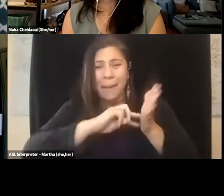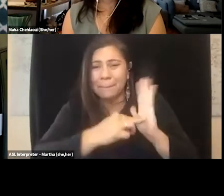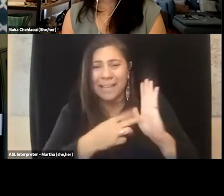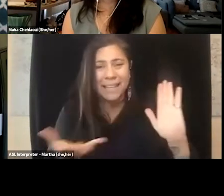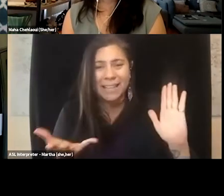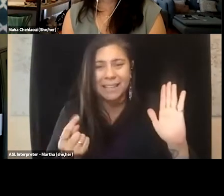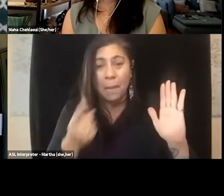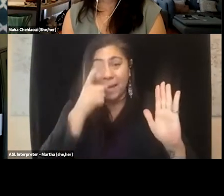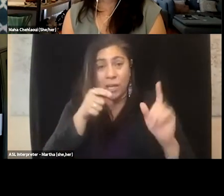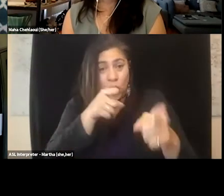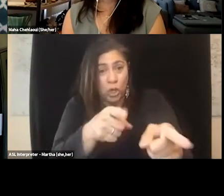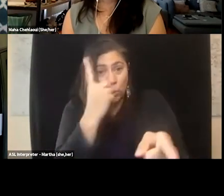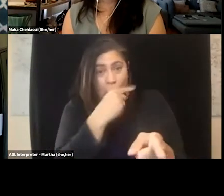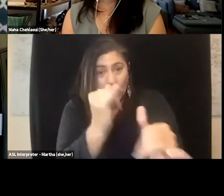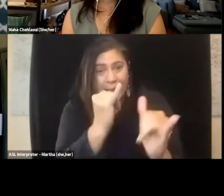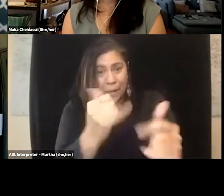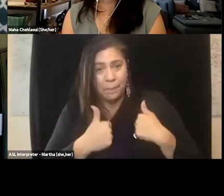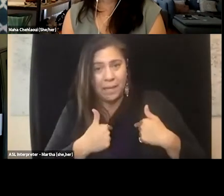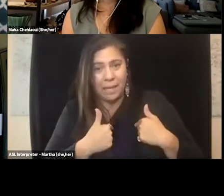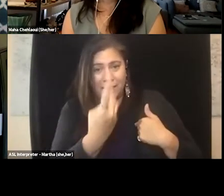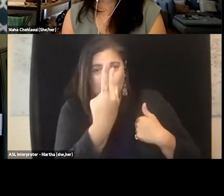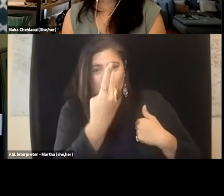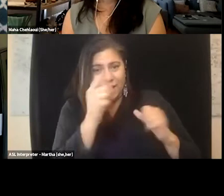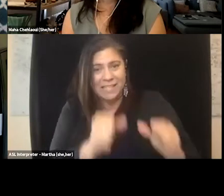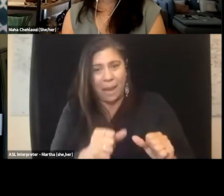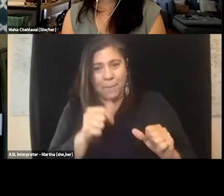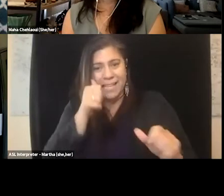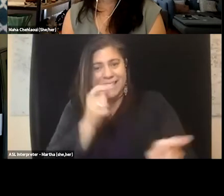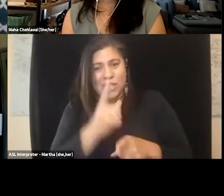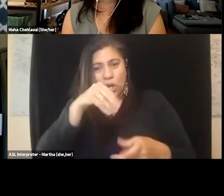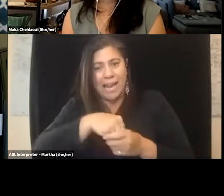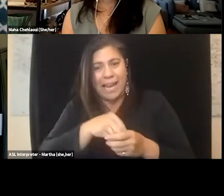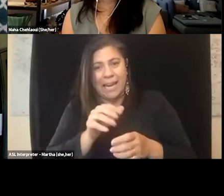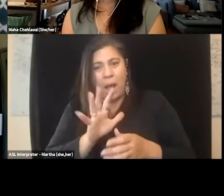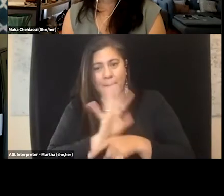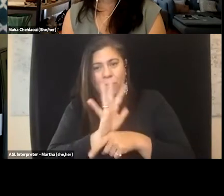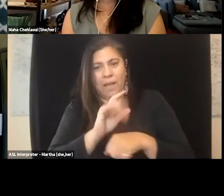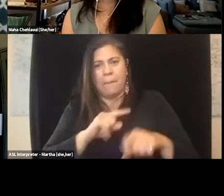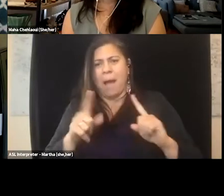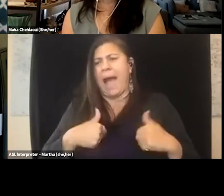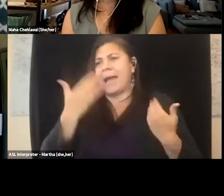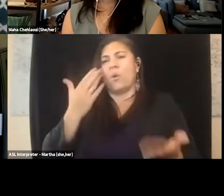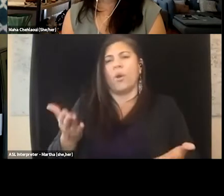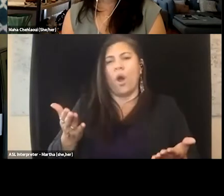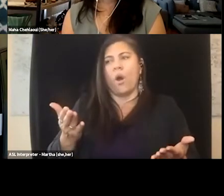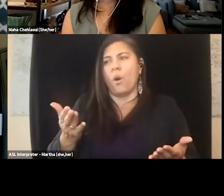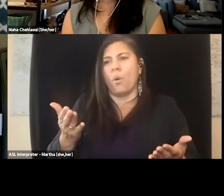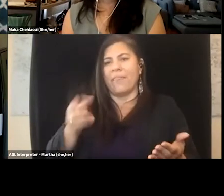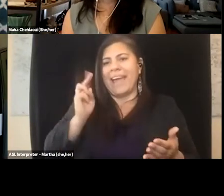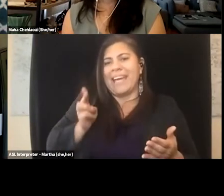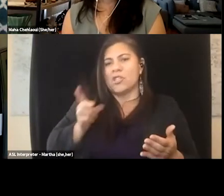look like me, Azita, you could be my sister in a movie, but I have no idea what it means. I don't know the history